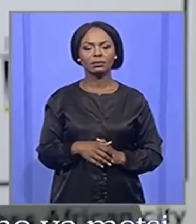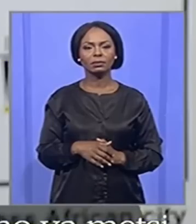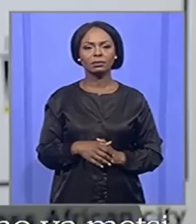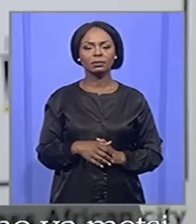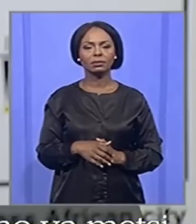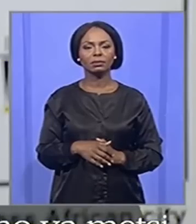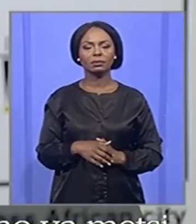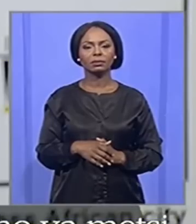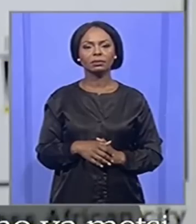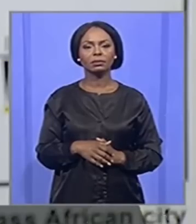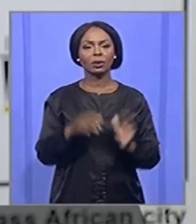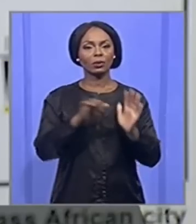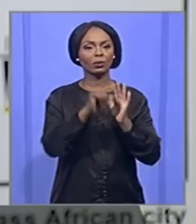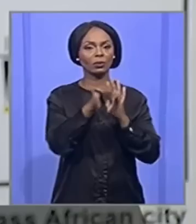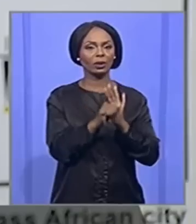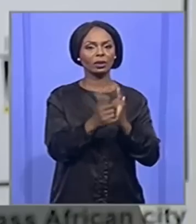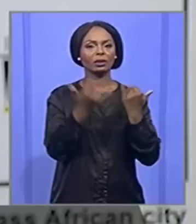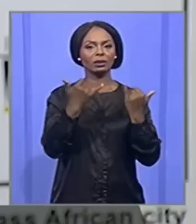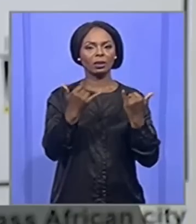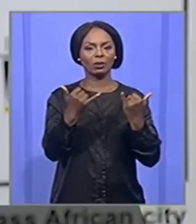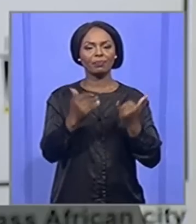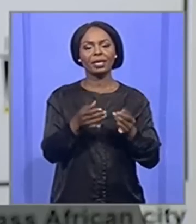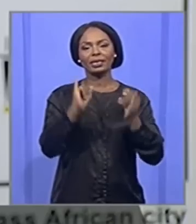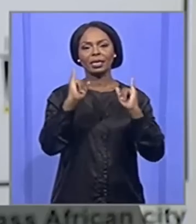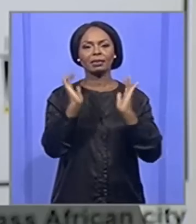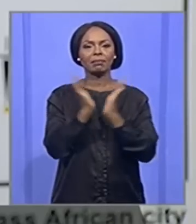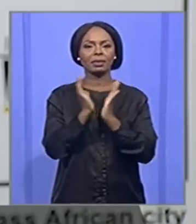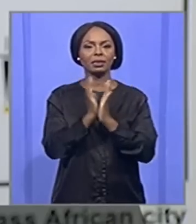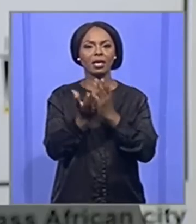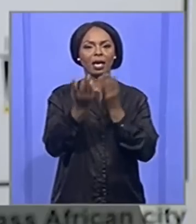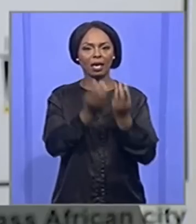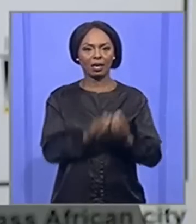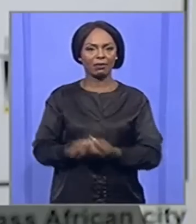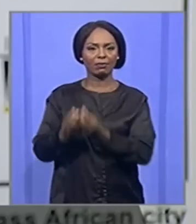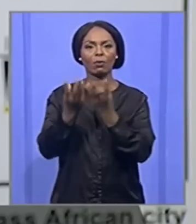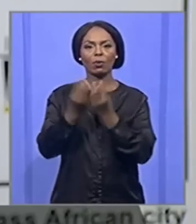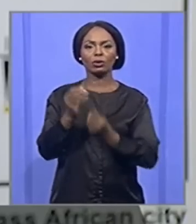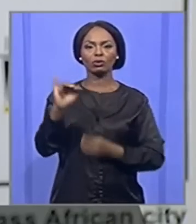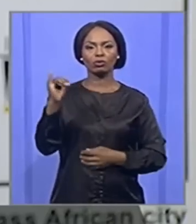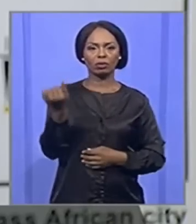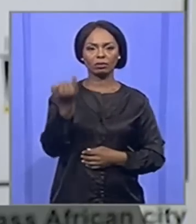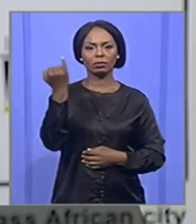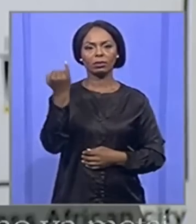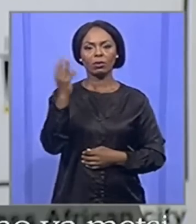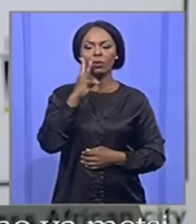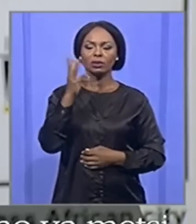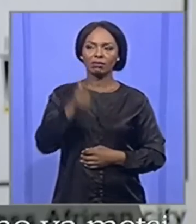This week, I had a series of meetings with the Johannesburg Water senior leadership,